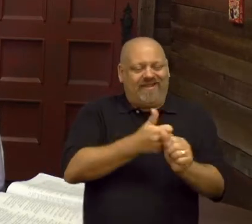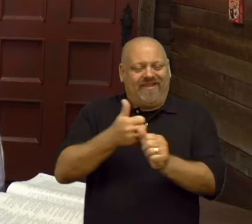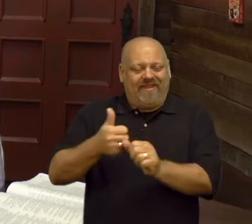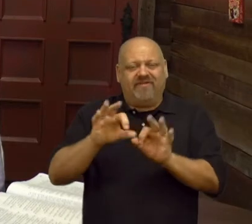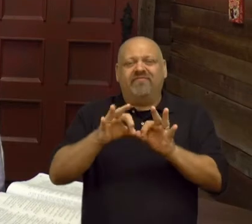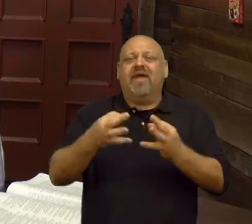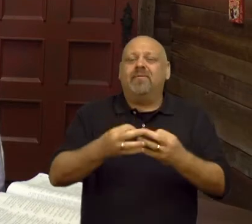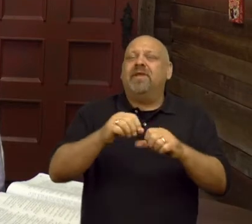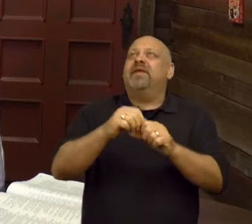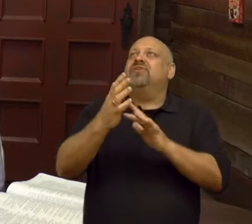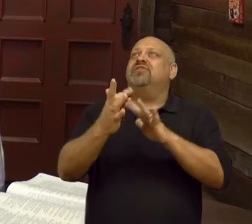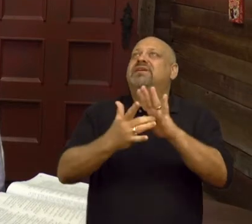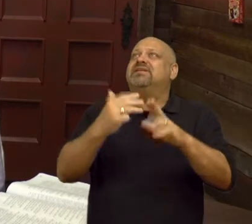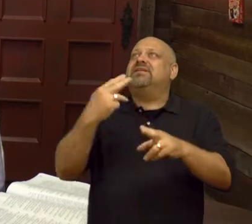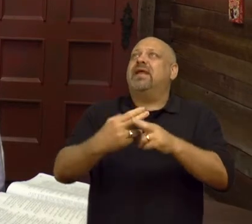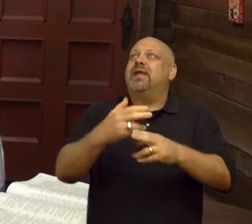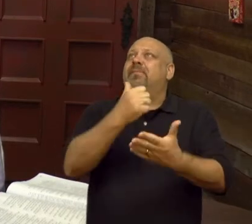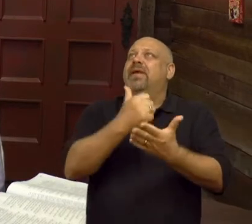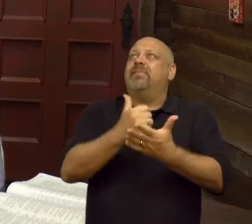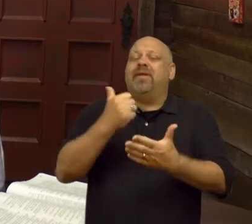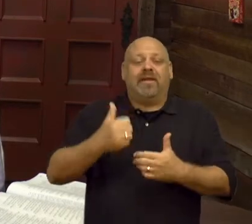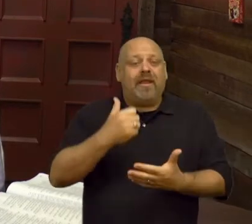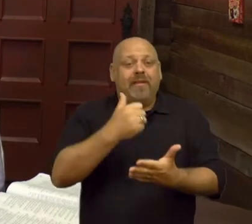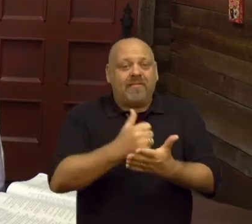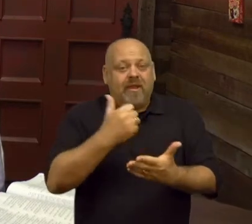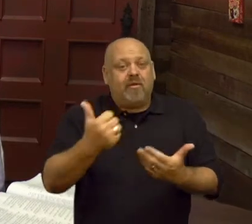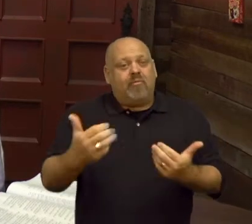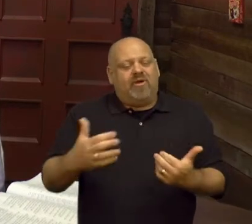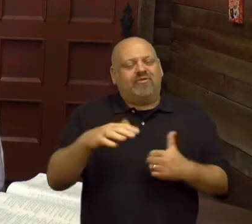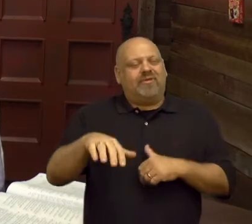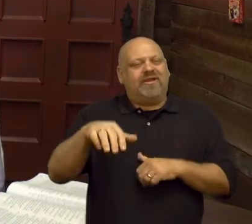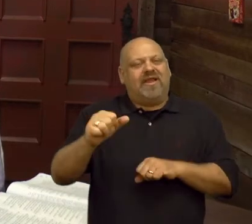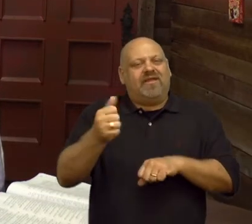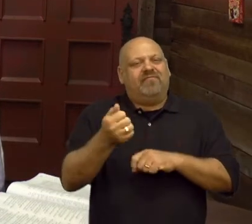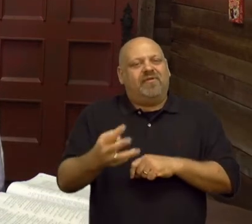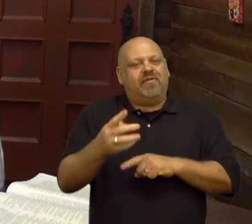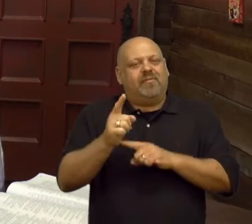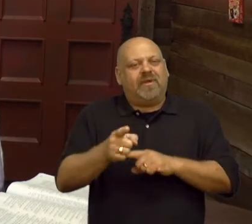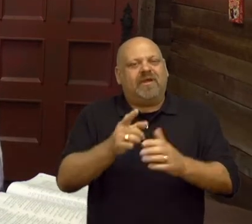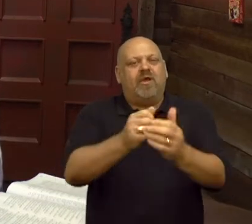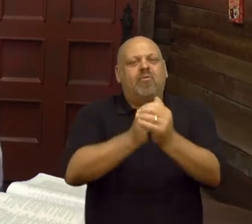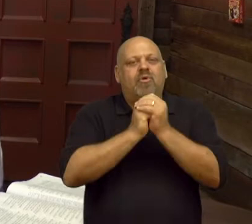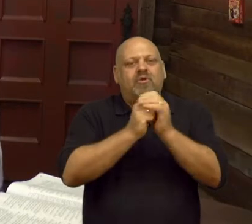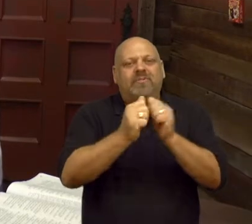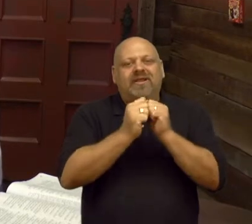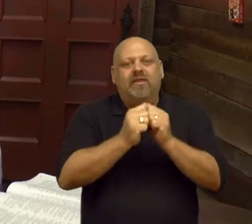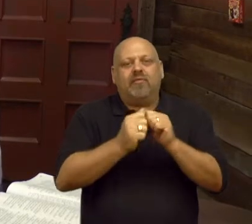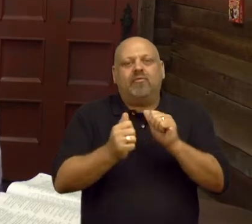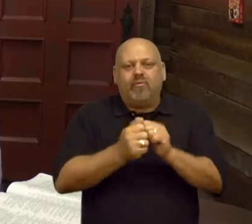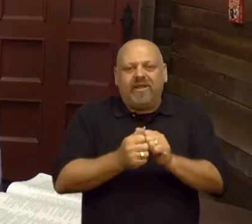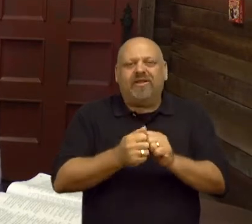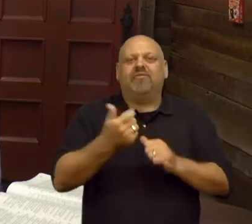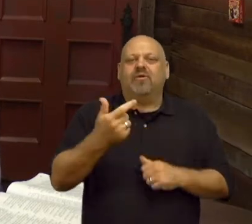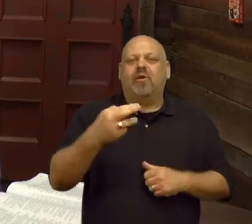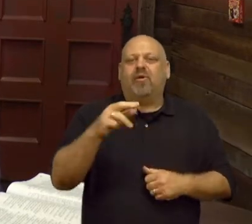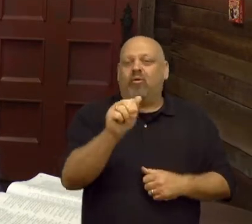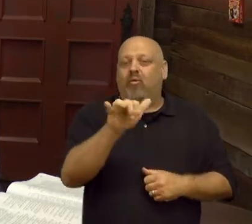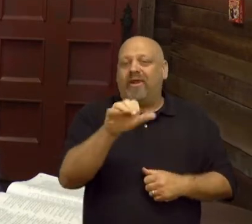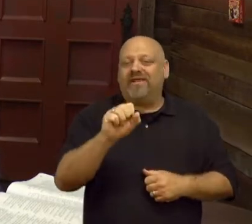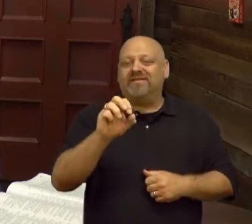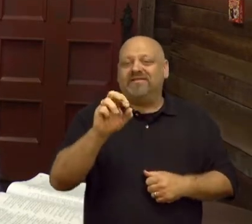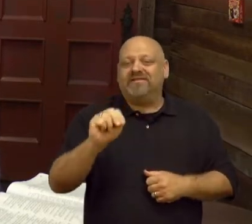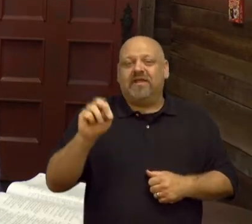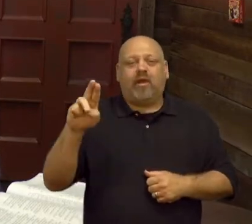just pour out your blessing upon each family in Jesus' name. Amen. Amen. Well, let's take a few minutes and worship